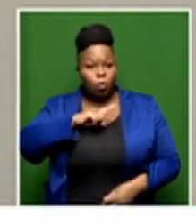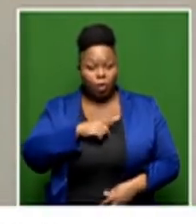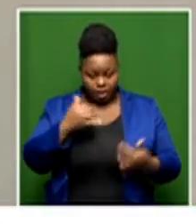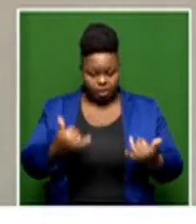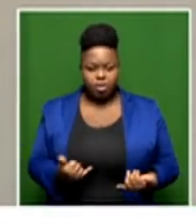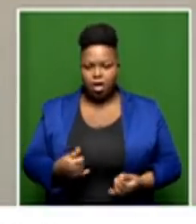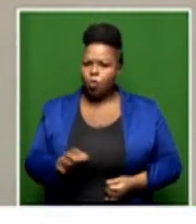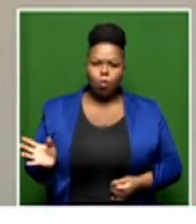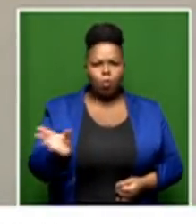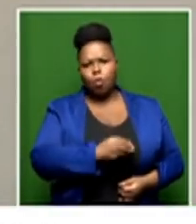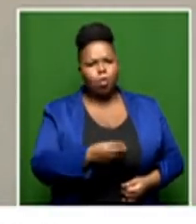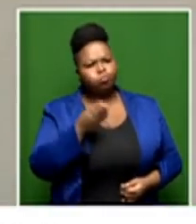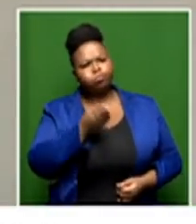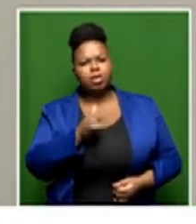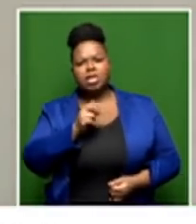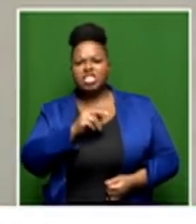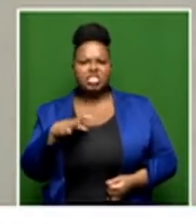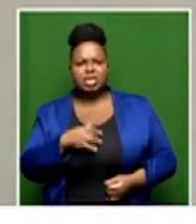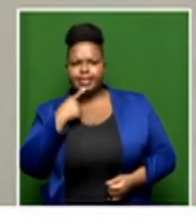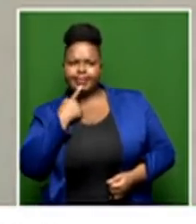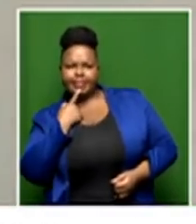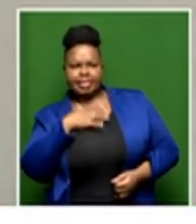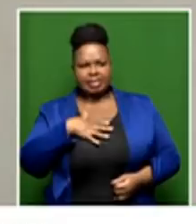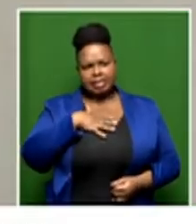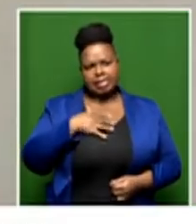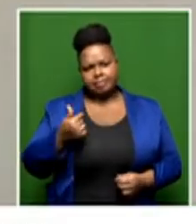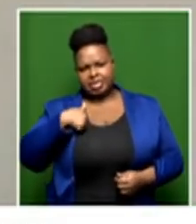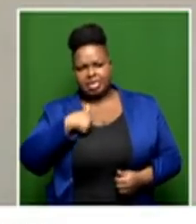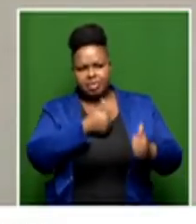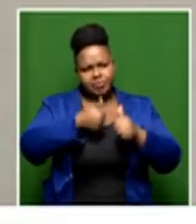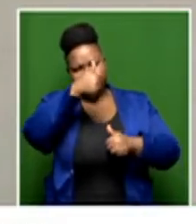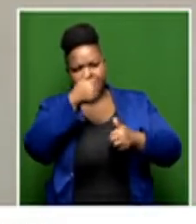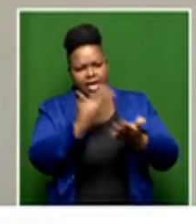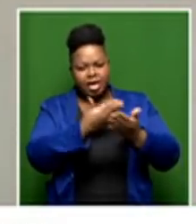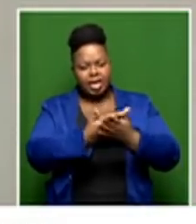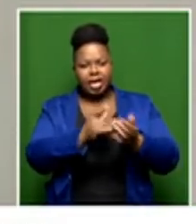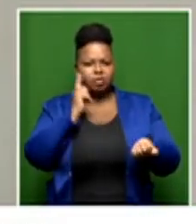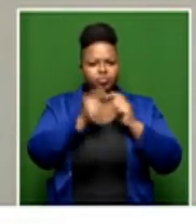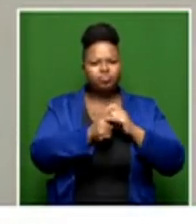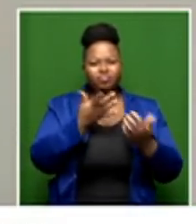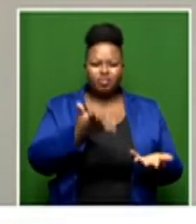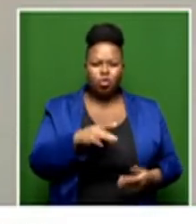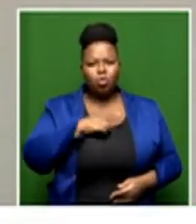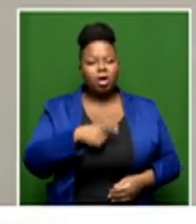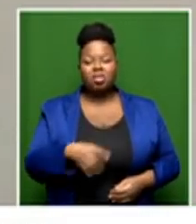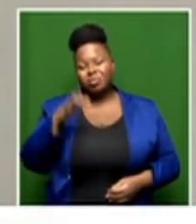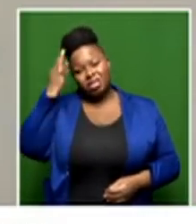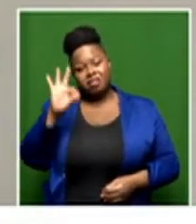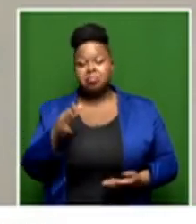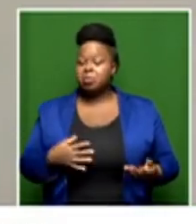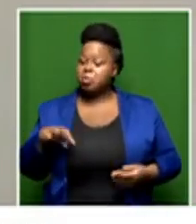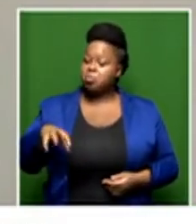now everybody in the ANC fashions themselves as the ultimate radical, when in fact, when they've been in government, either